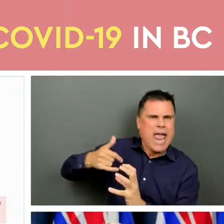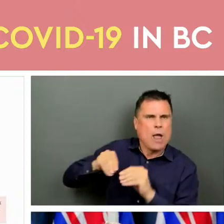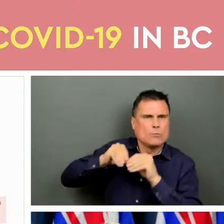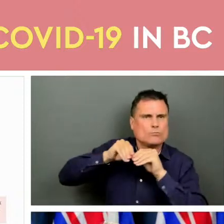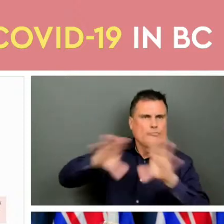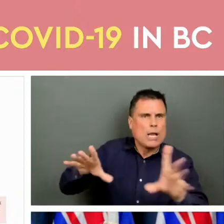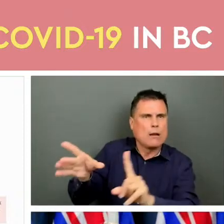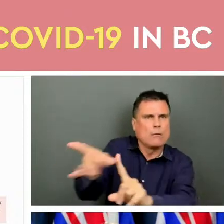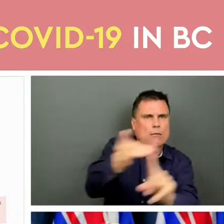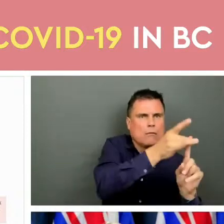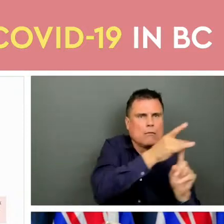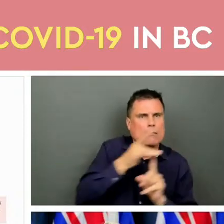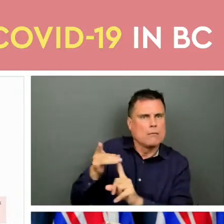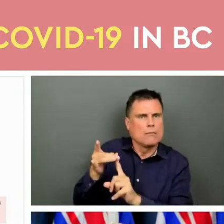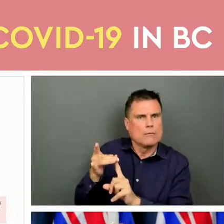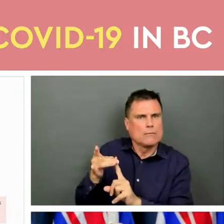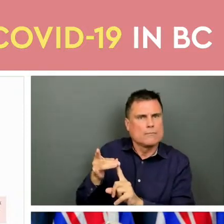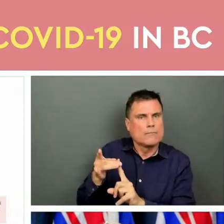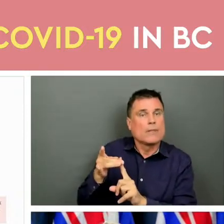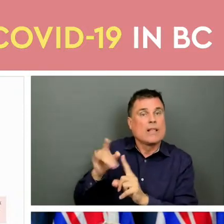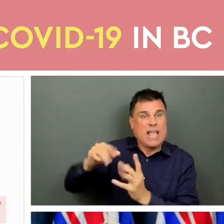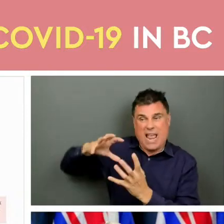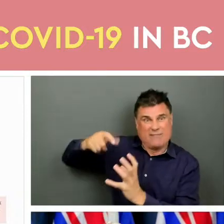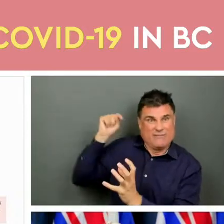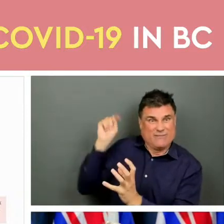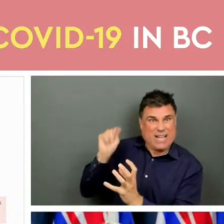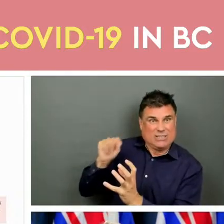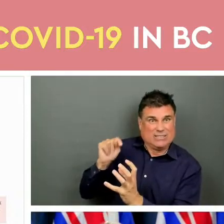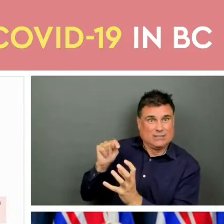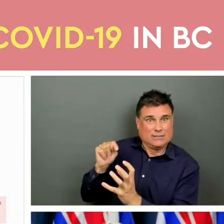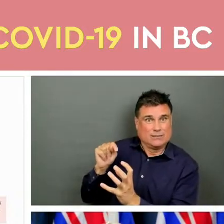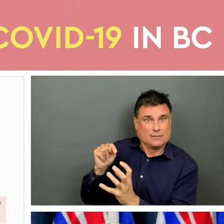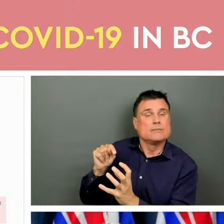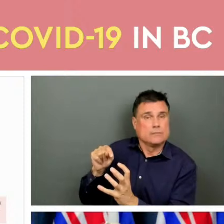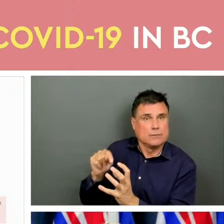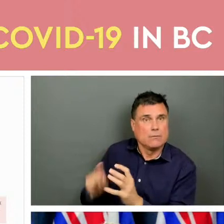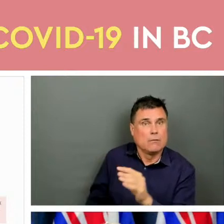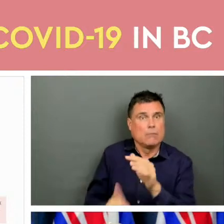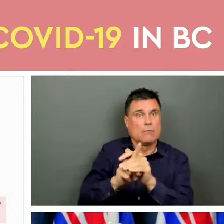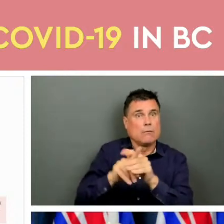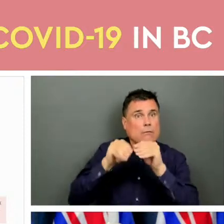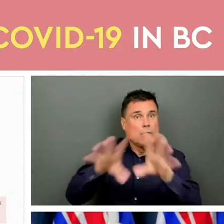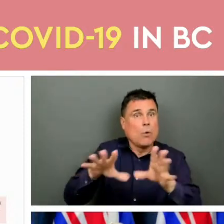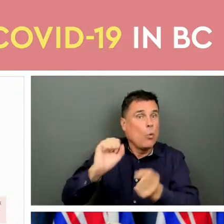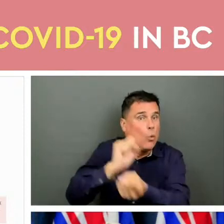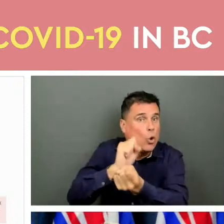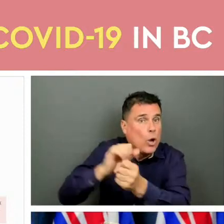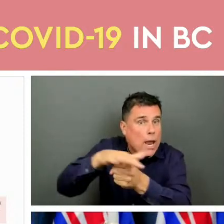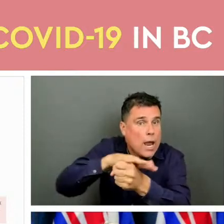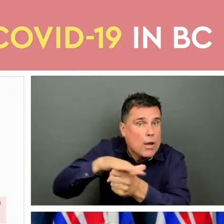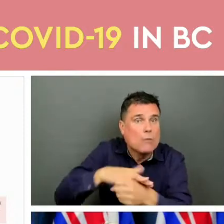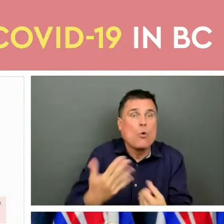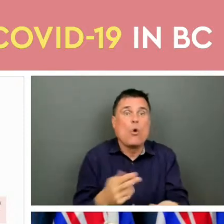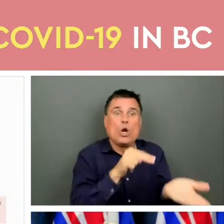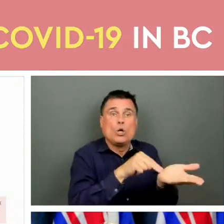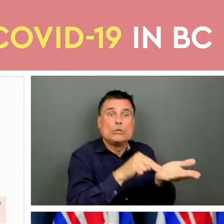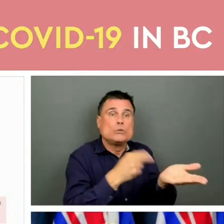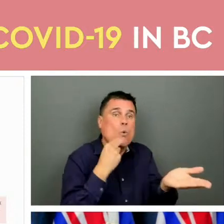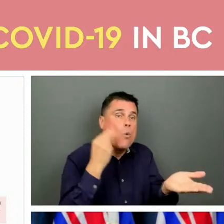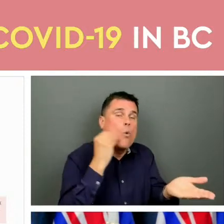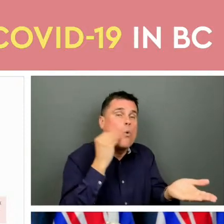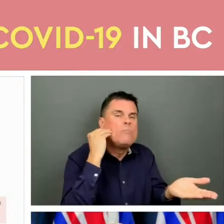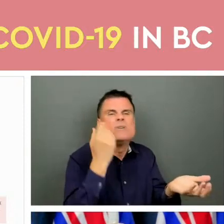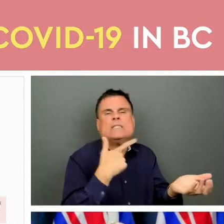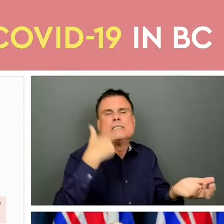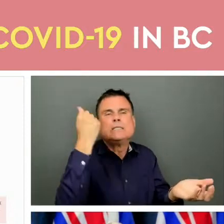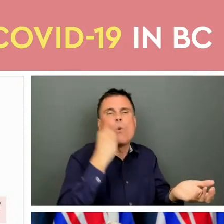there's variants that are causing clusters or outbreaks in workplaces, in long-term care. And now, every single case, we are able